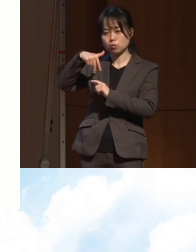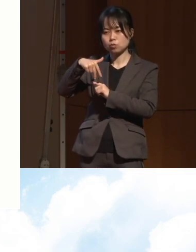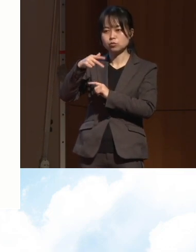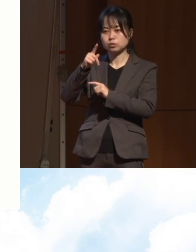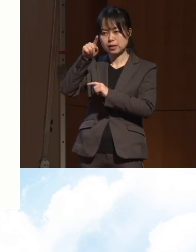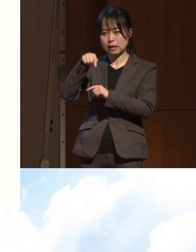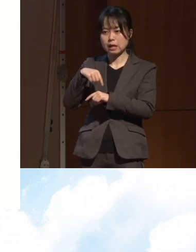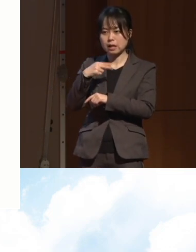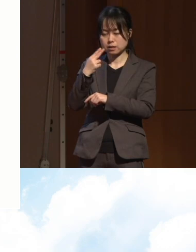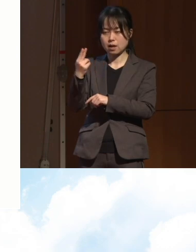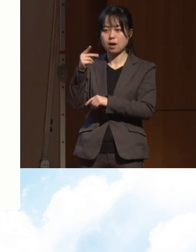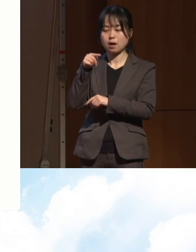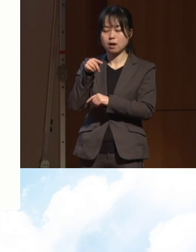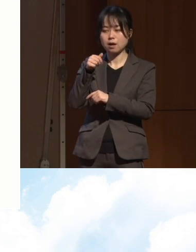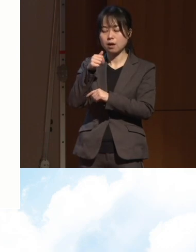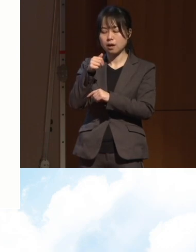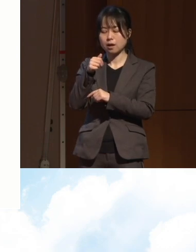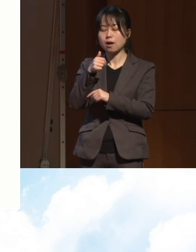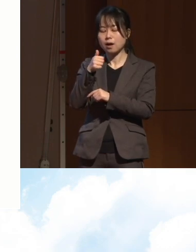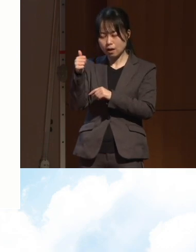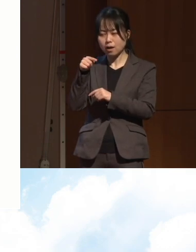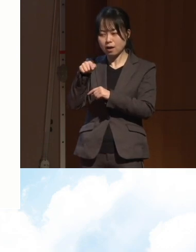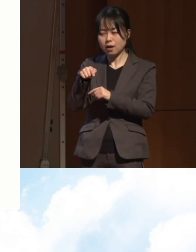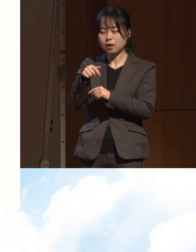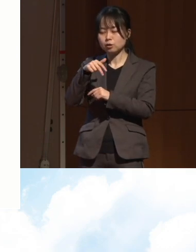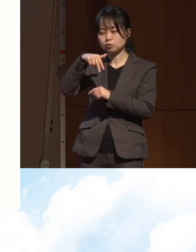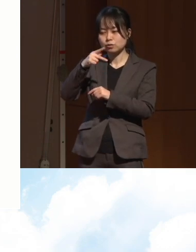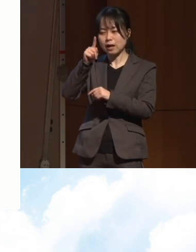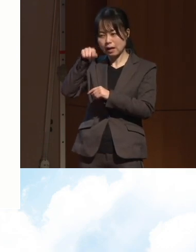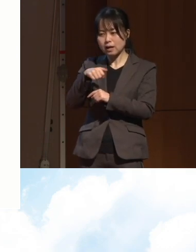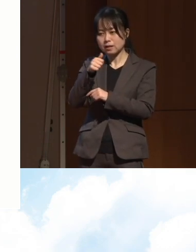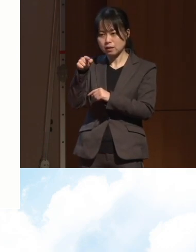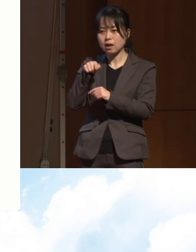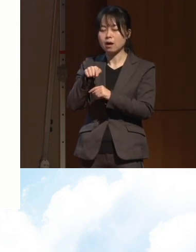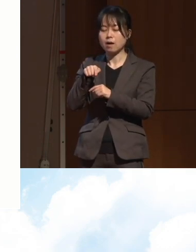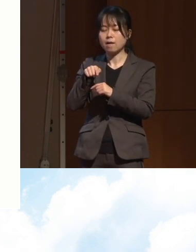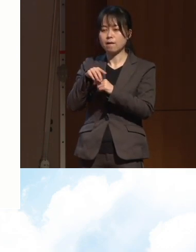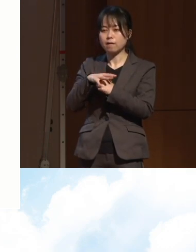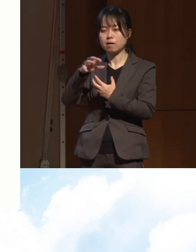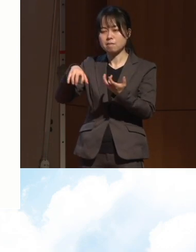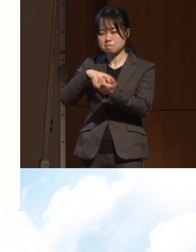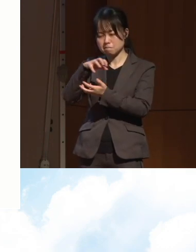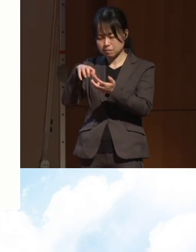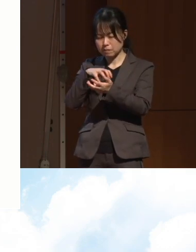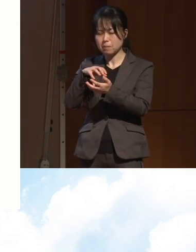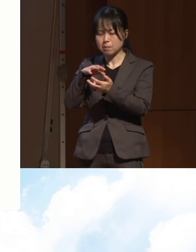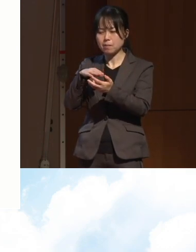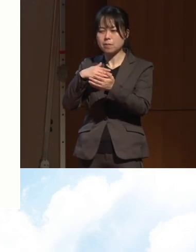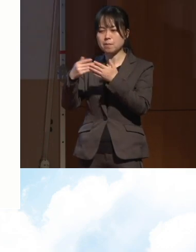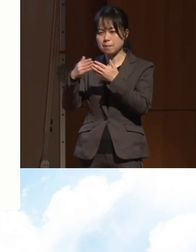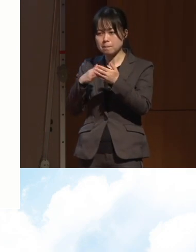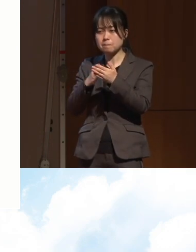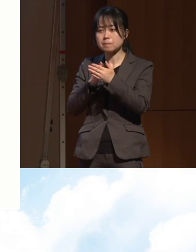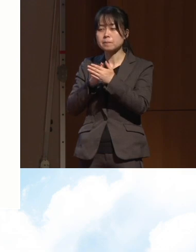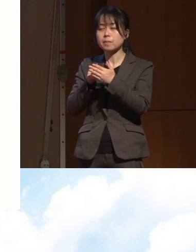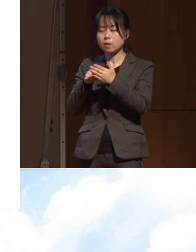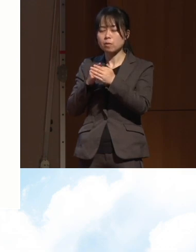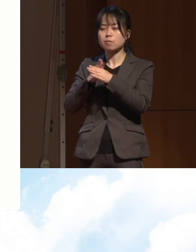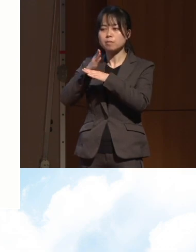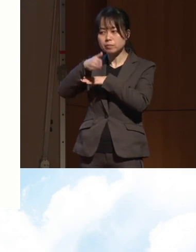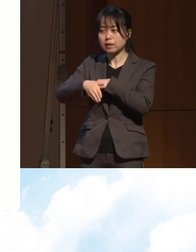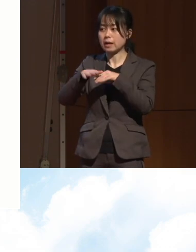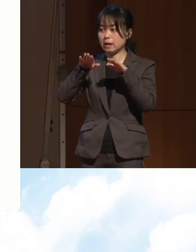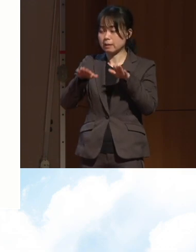So I'd like to just today take a short time